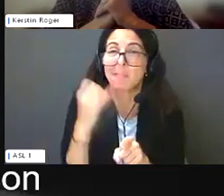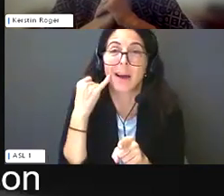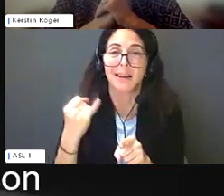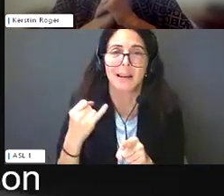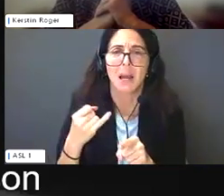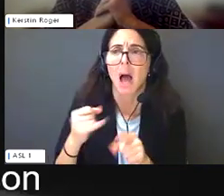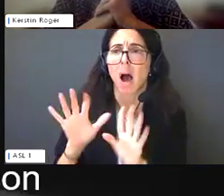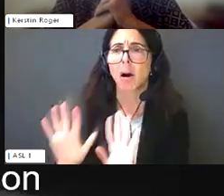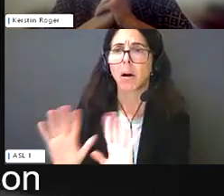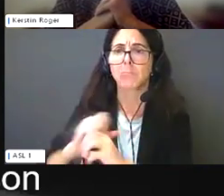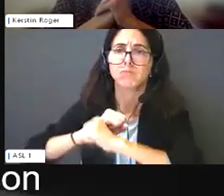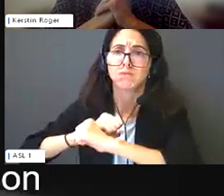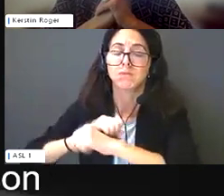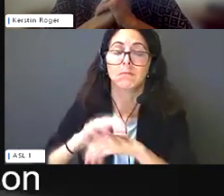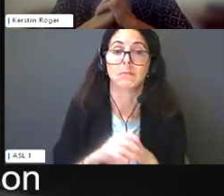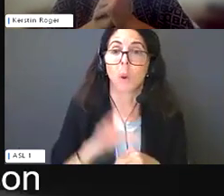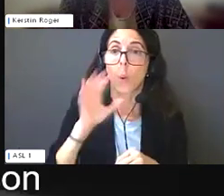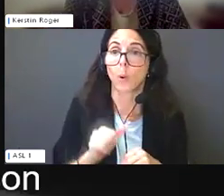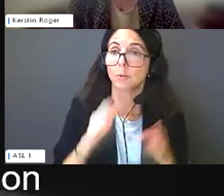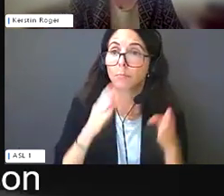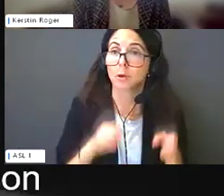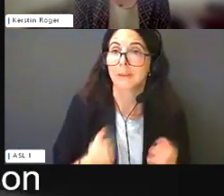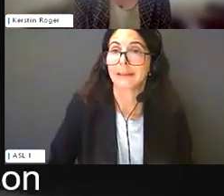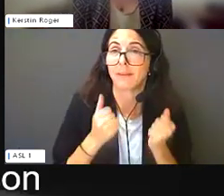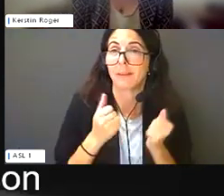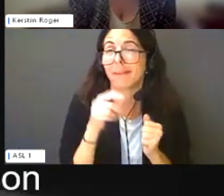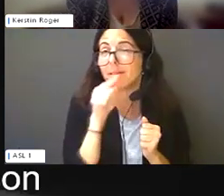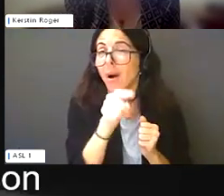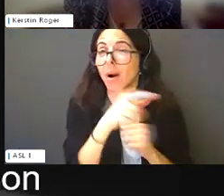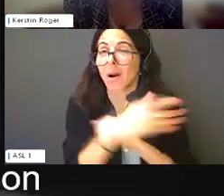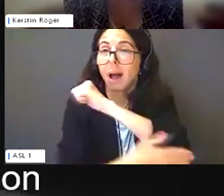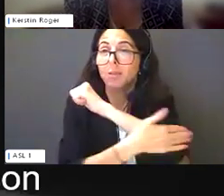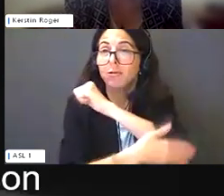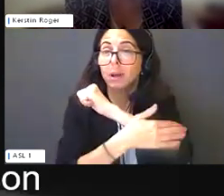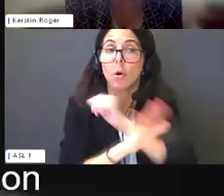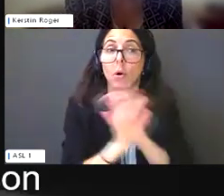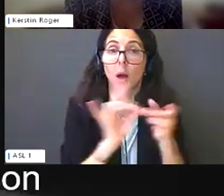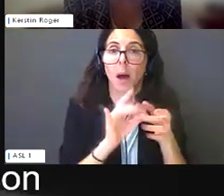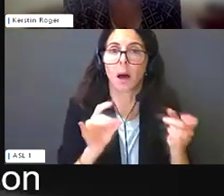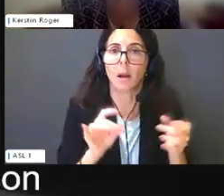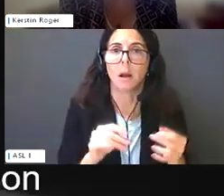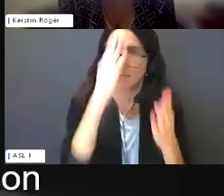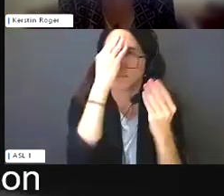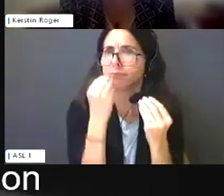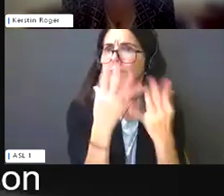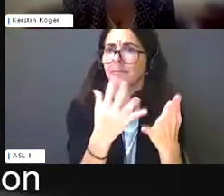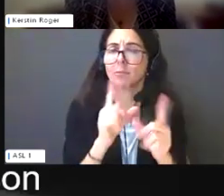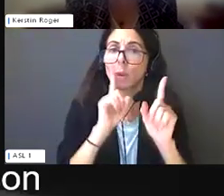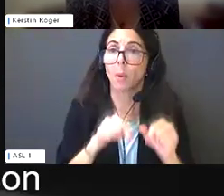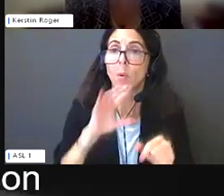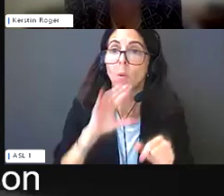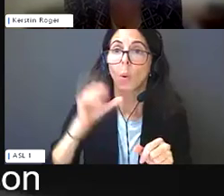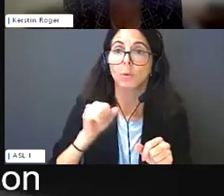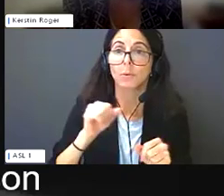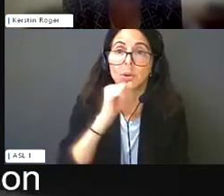perpetrator. An older adult residing in a rural area shared that she did not want to report her older daughter, explaining